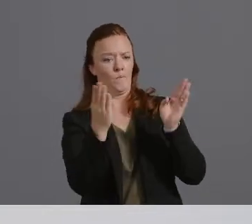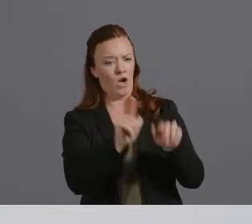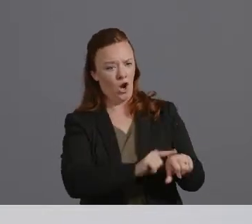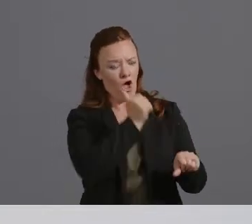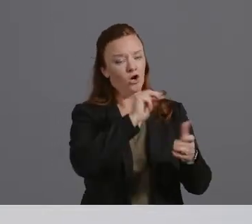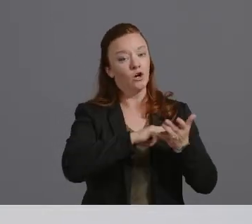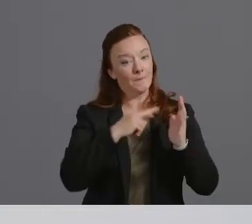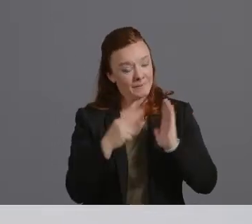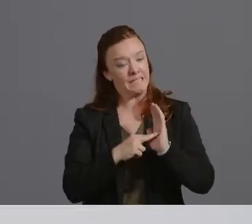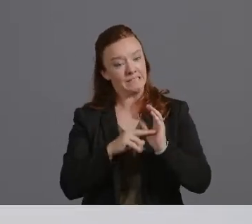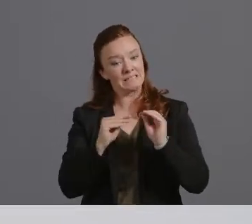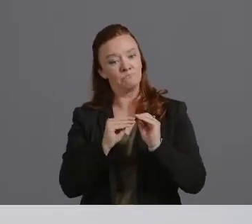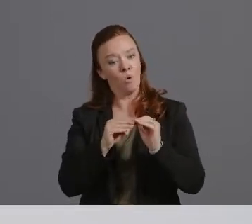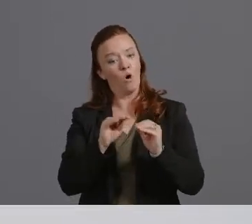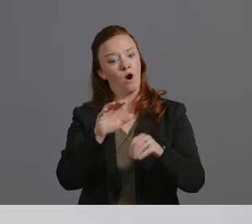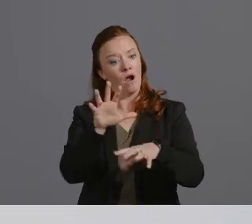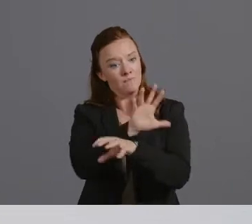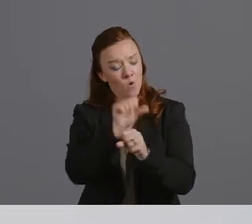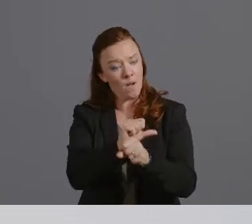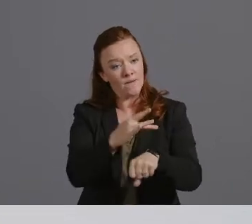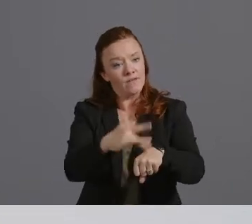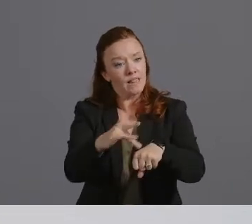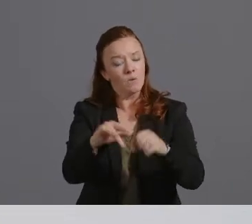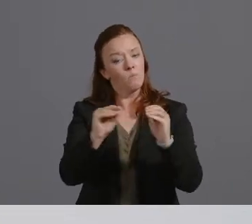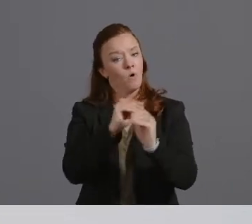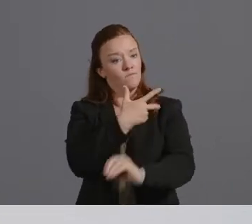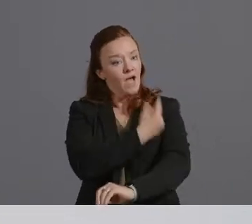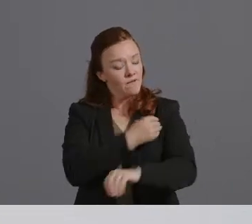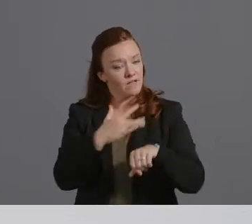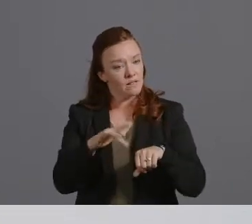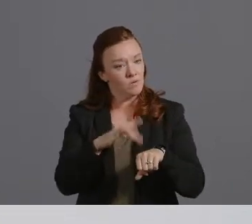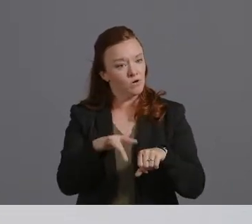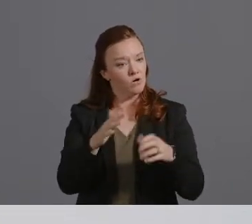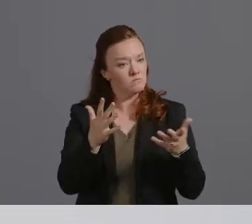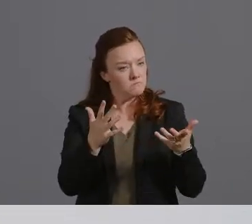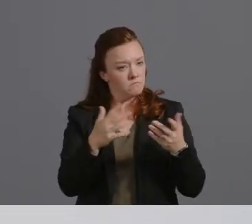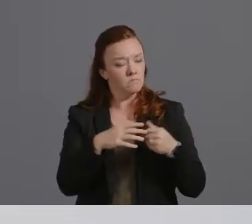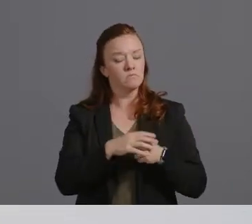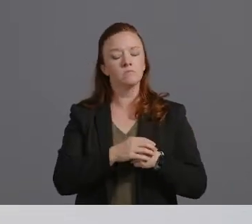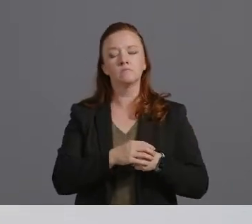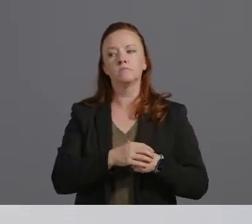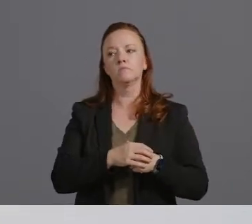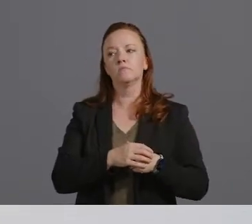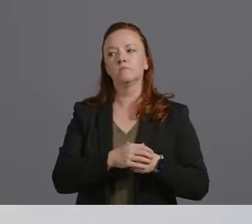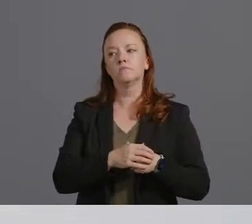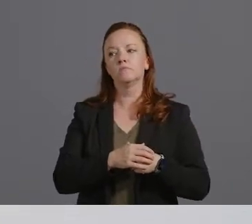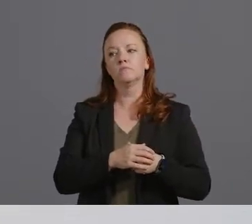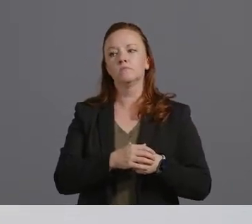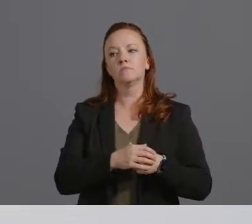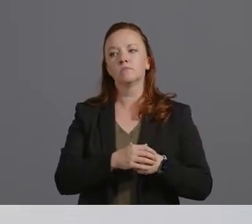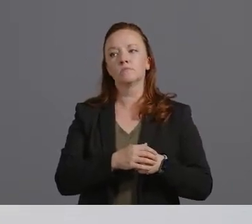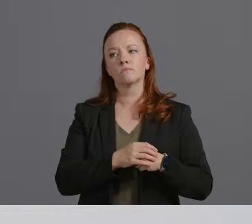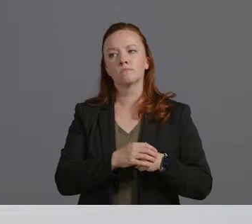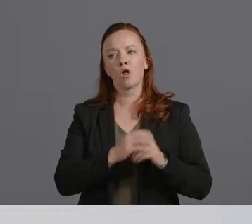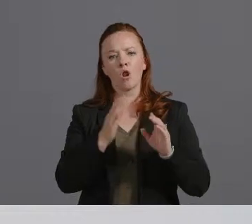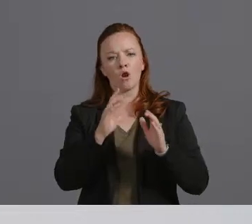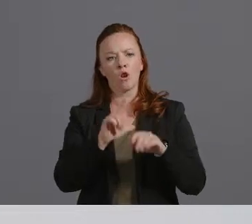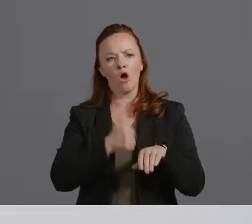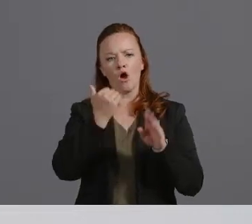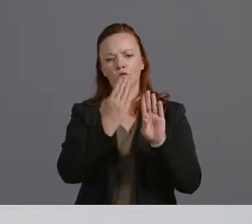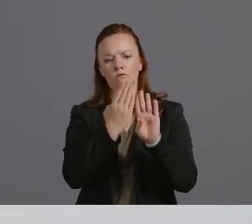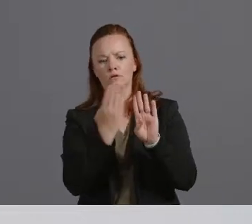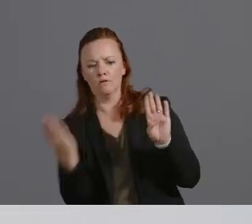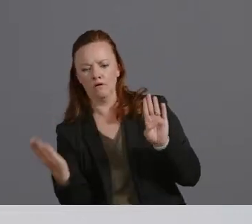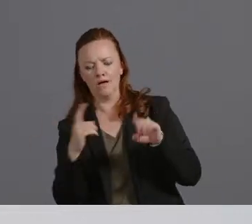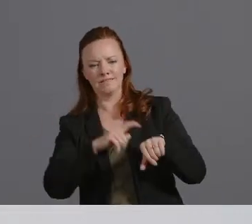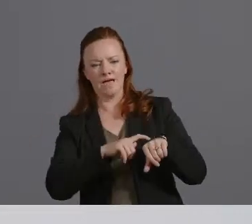more appointment slots, and in that same premise, will an increase in hours, will hours